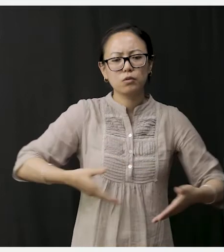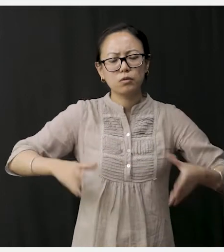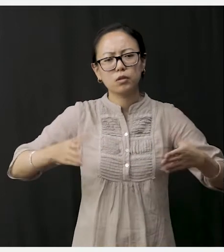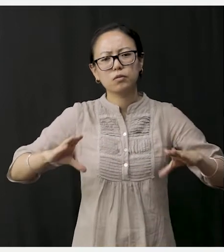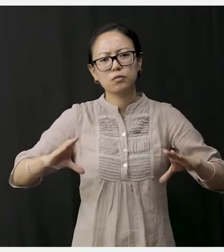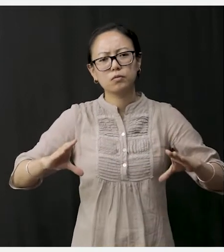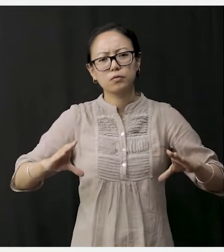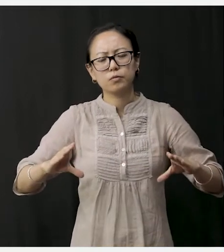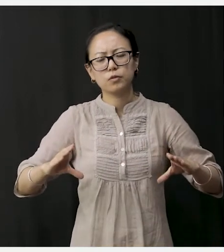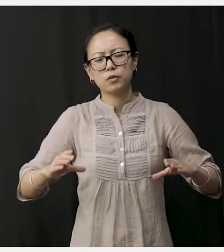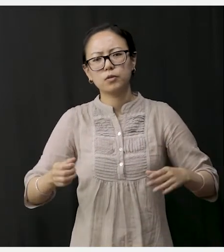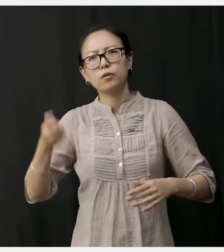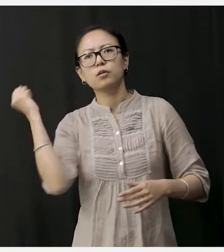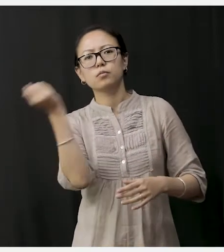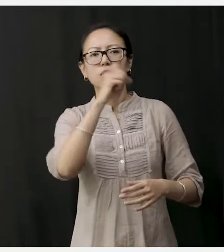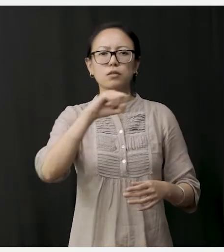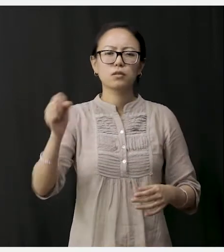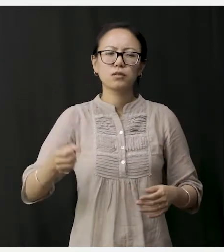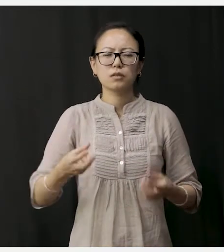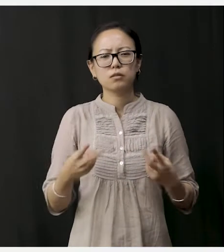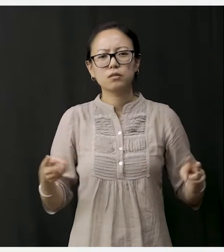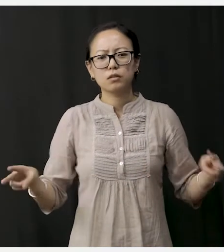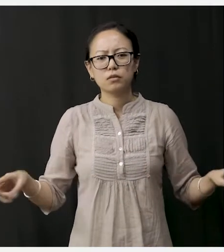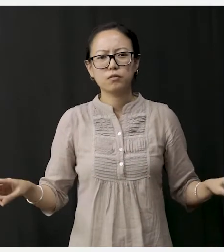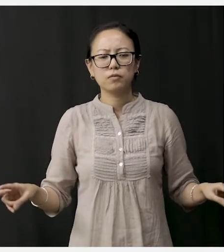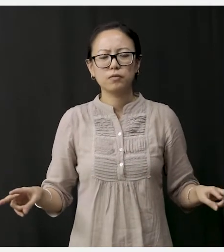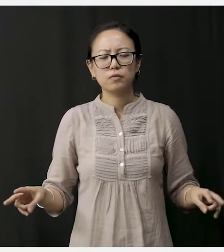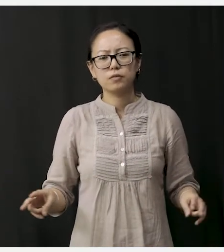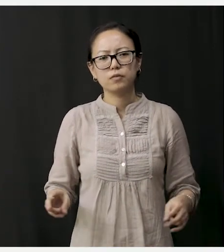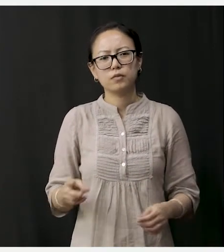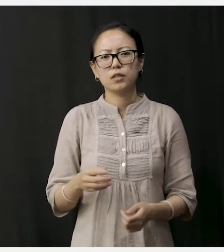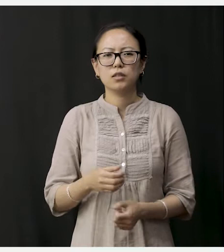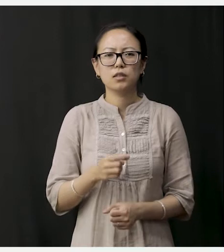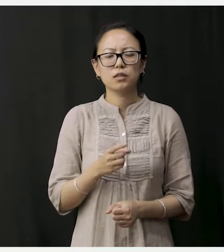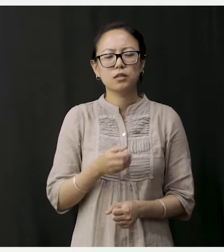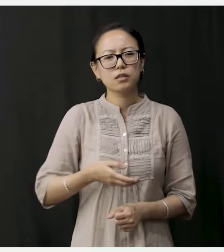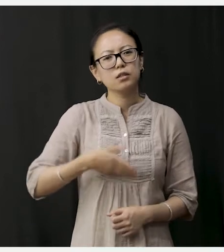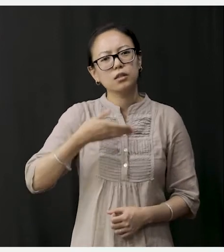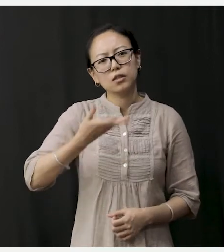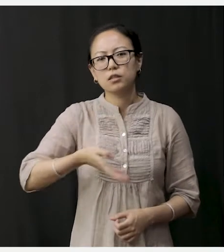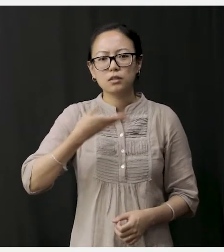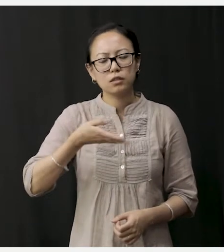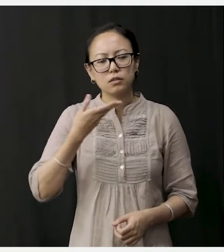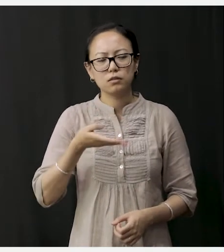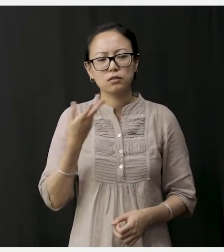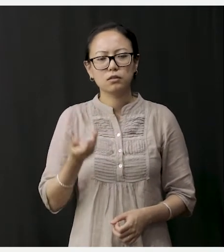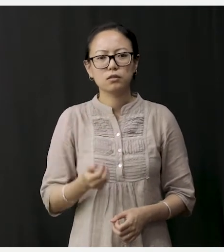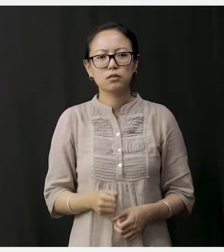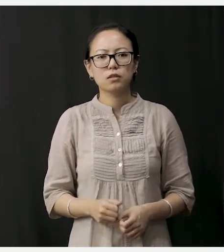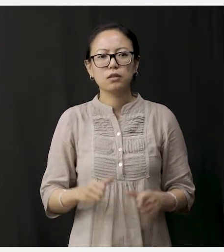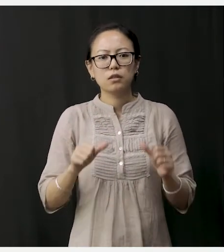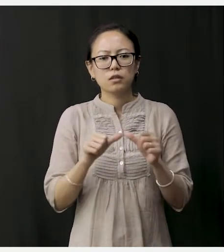And they have so much of knowledge in them about the games. Now this ATHRONG, Coach ATHRONG, he gave them a lot